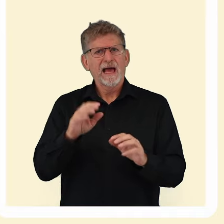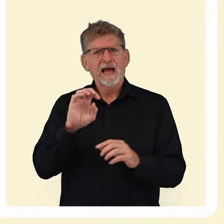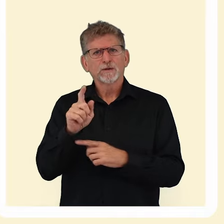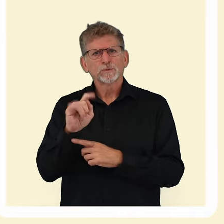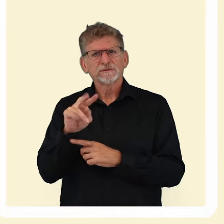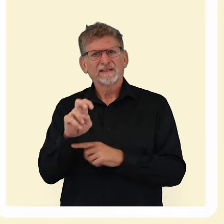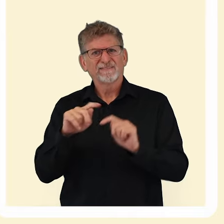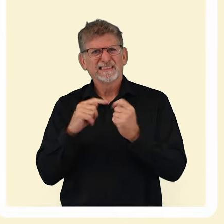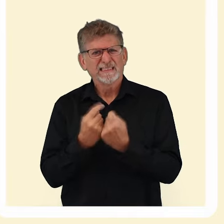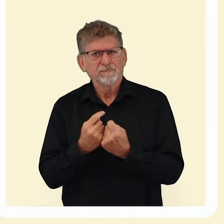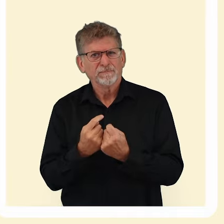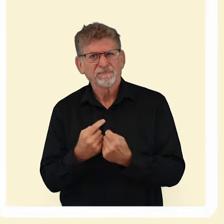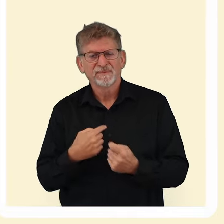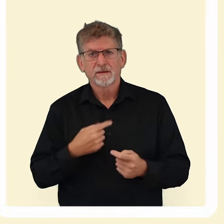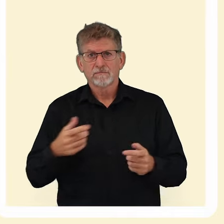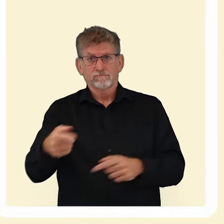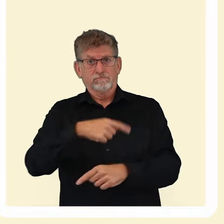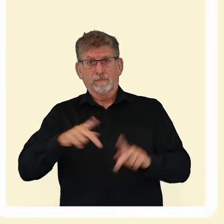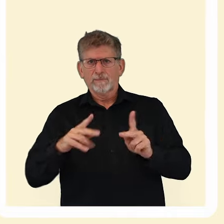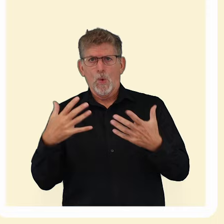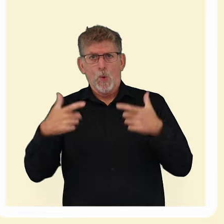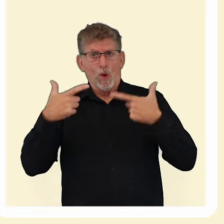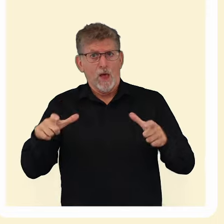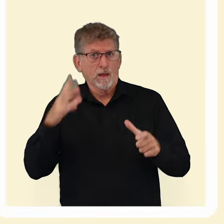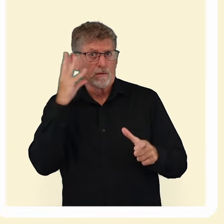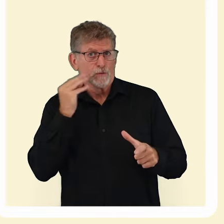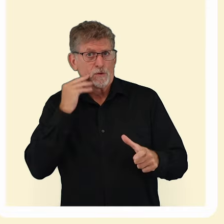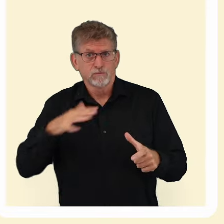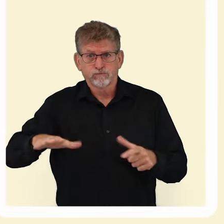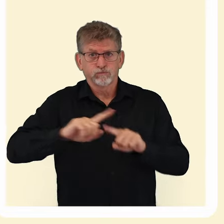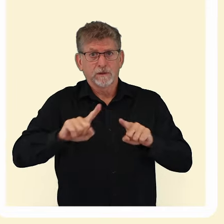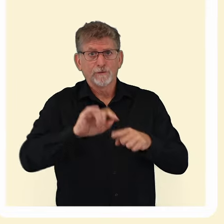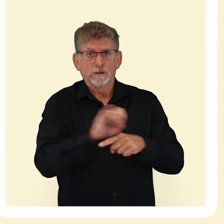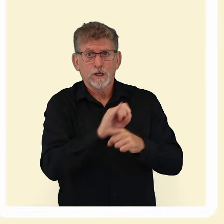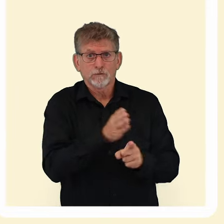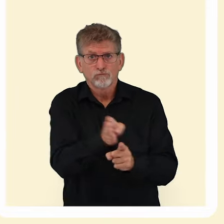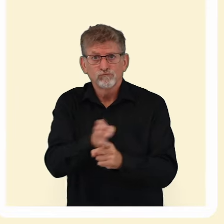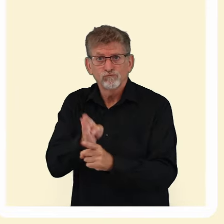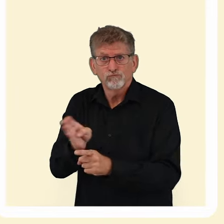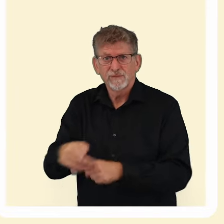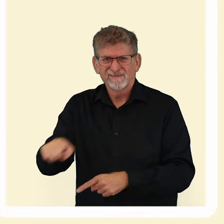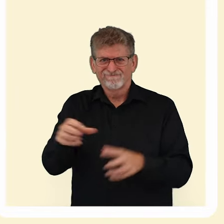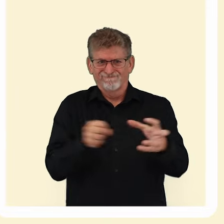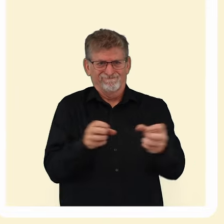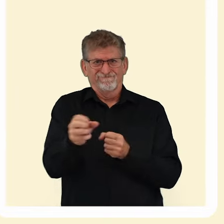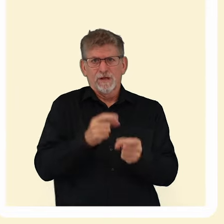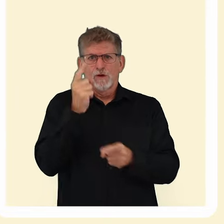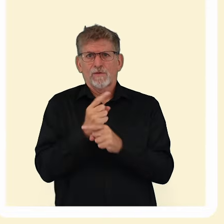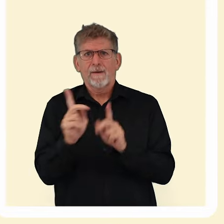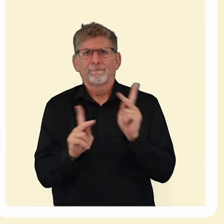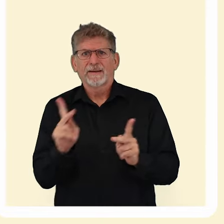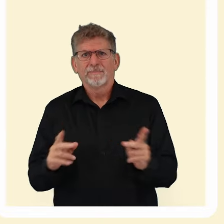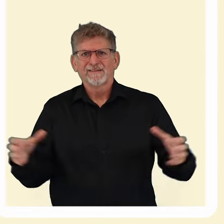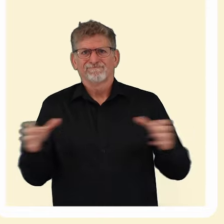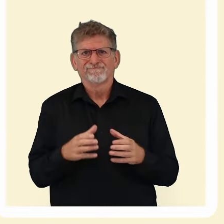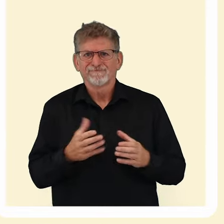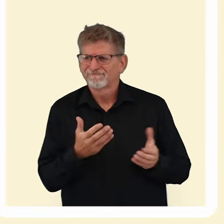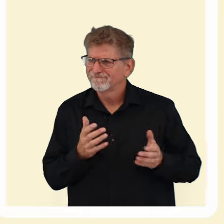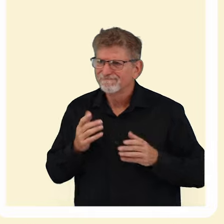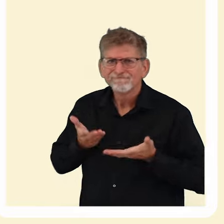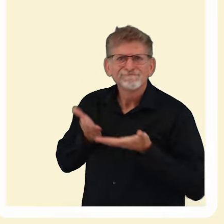for various industries, and they are the right people to help us bring VIAReal to the next level. We want to